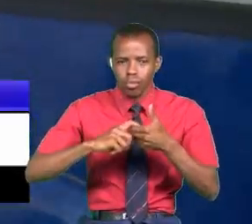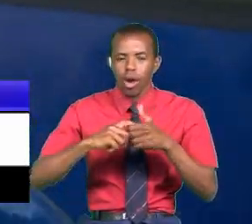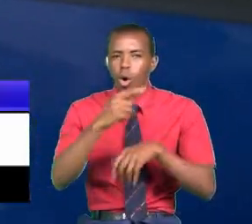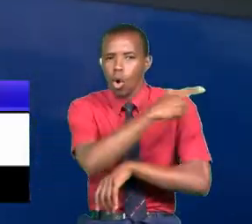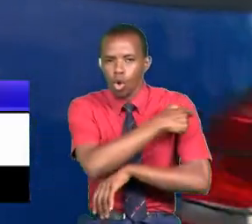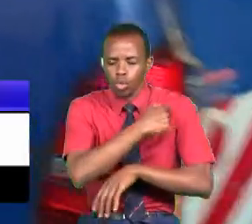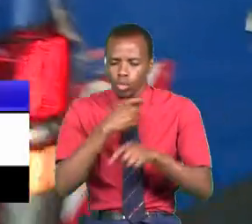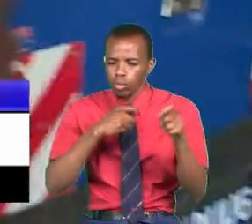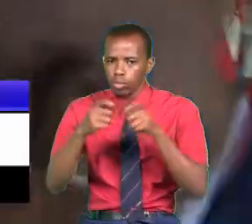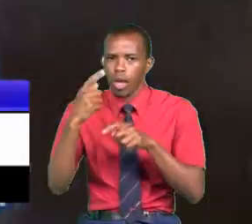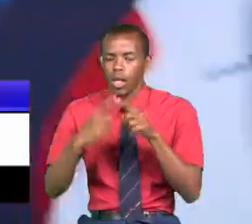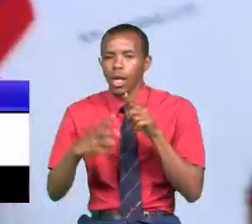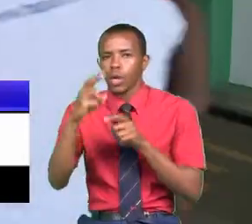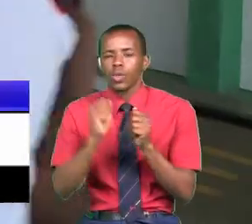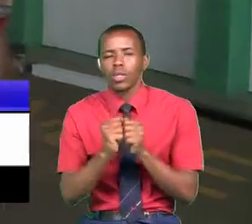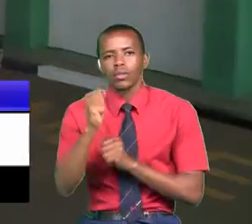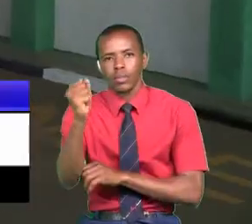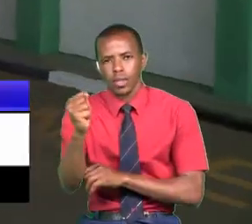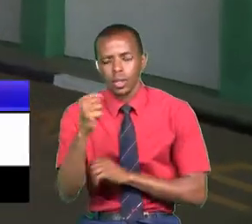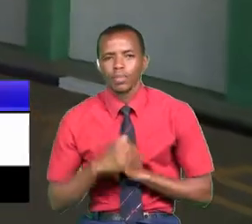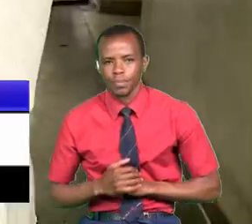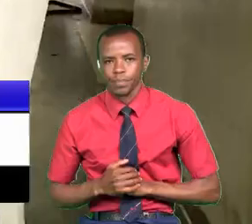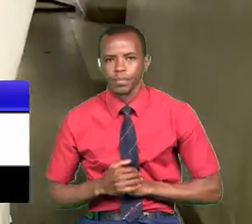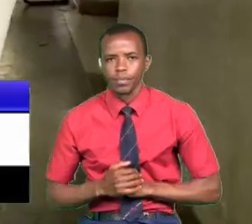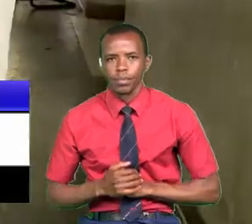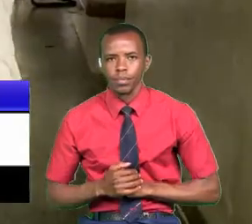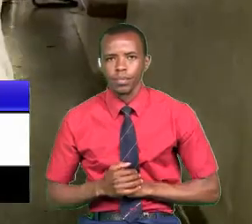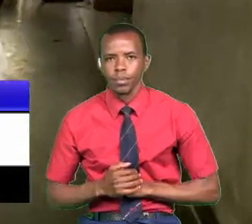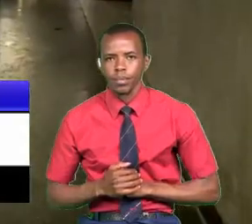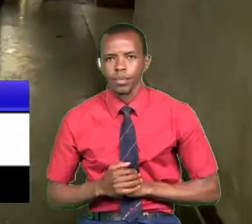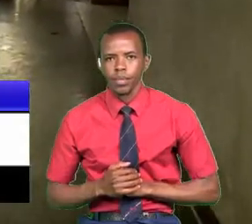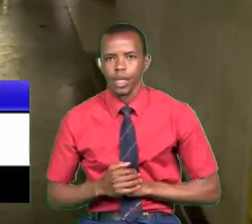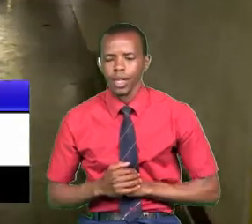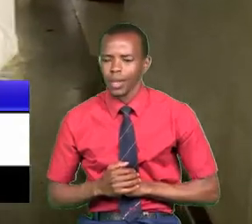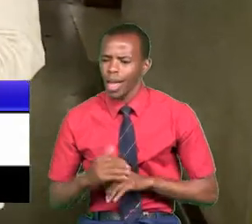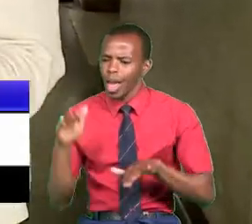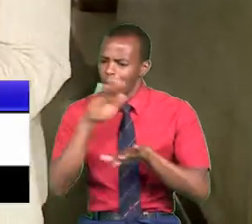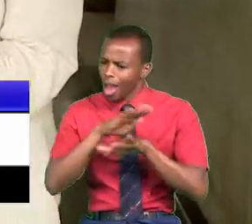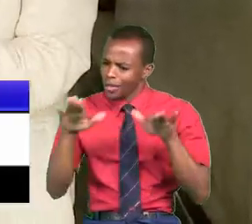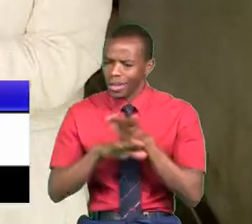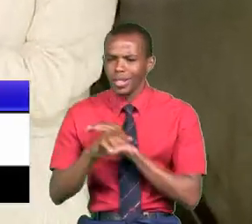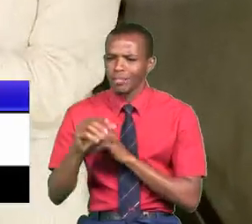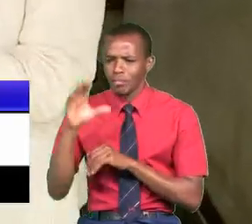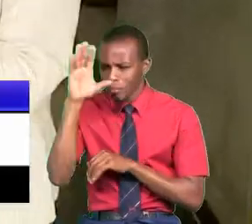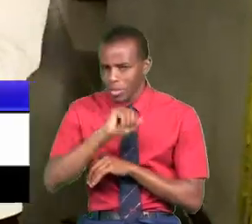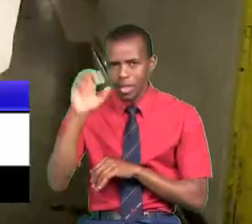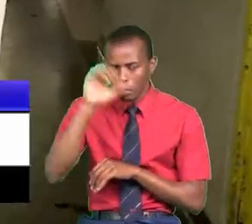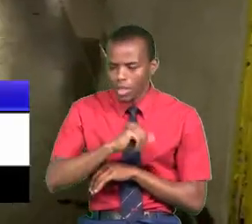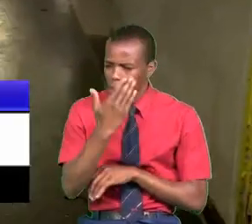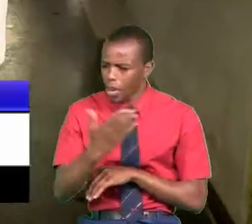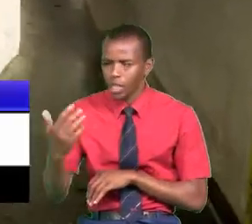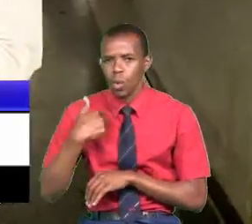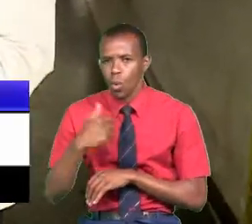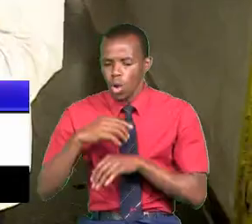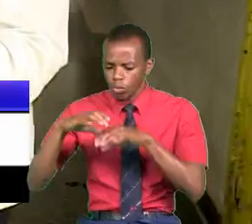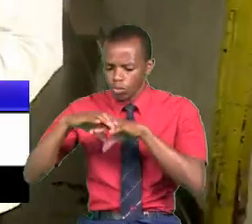in 2015. And there was a shortage of everything, also the materials. And we had some